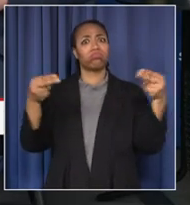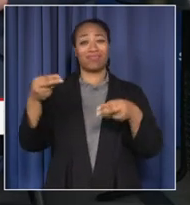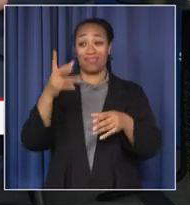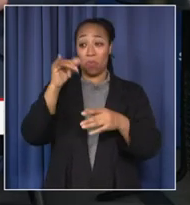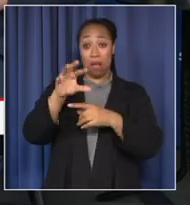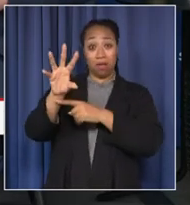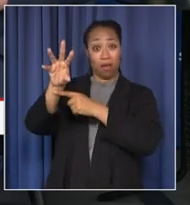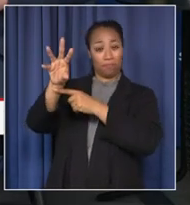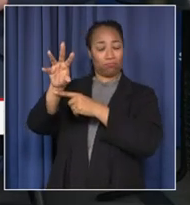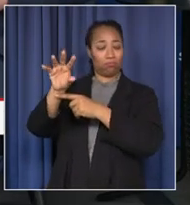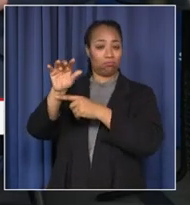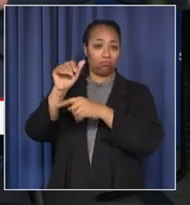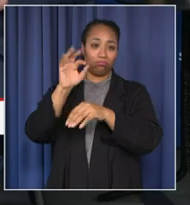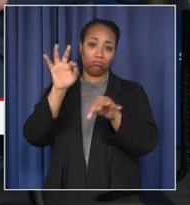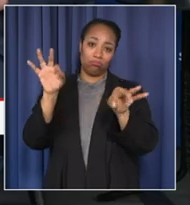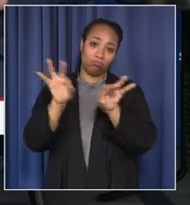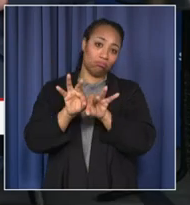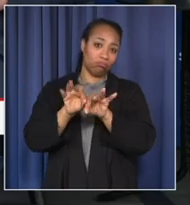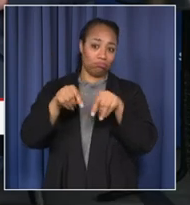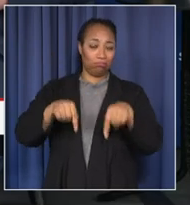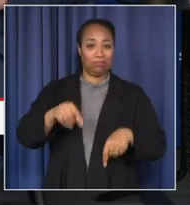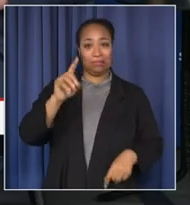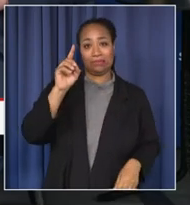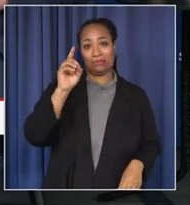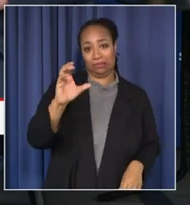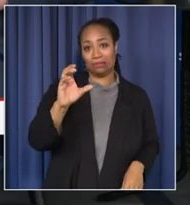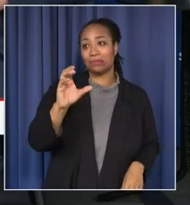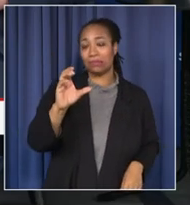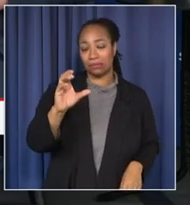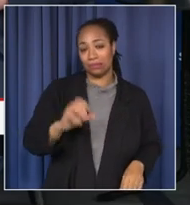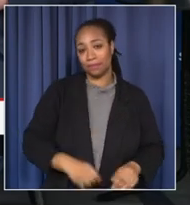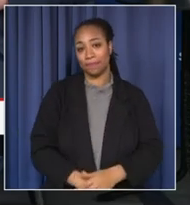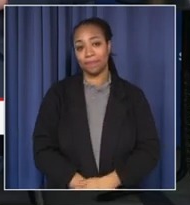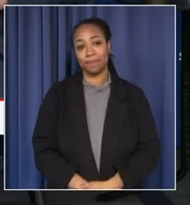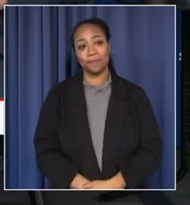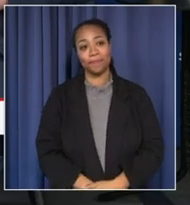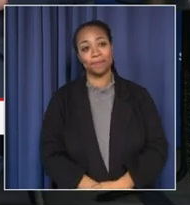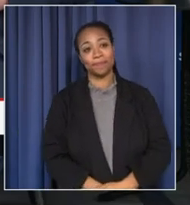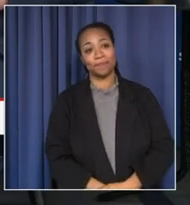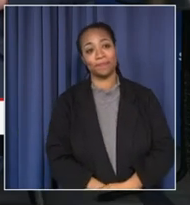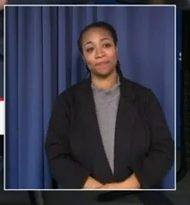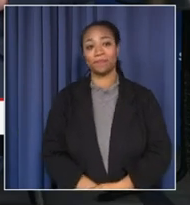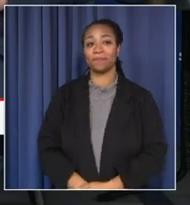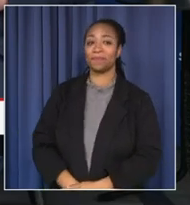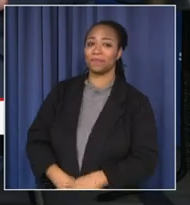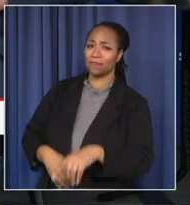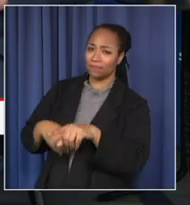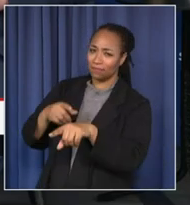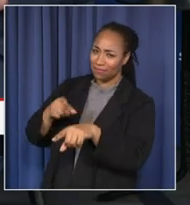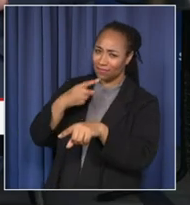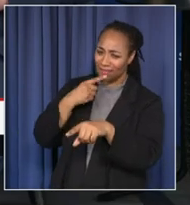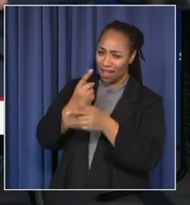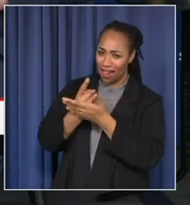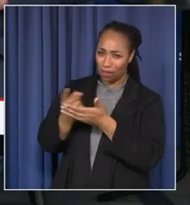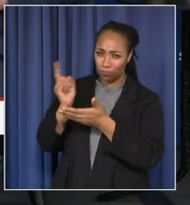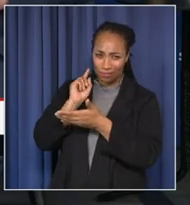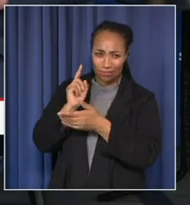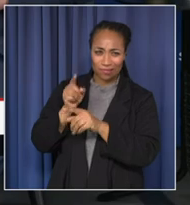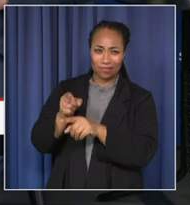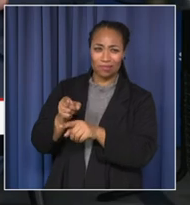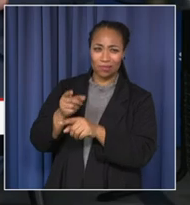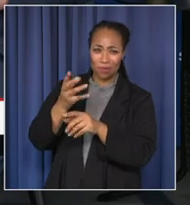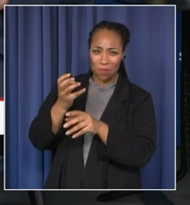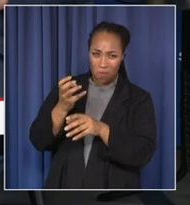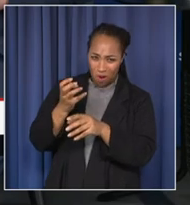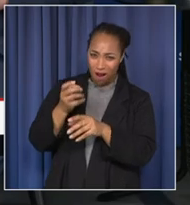RFK Stadium site. So you said last week you want the Washington Commanders to make the RFK Stadium site their new home. Why do you think that's the best